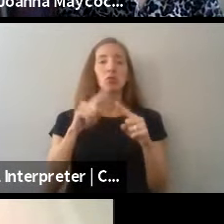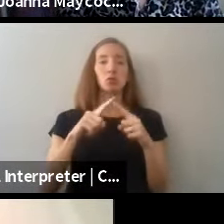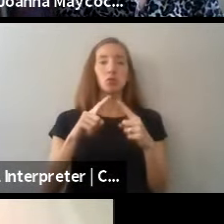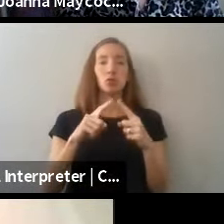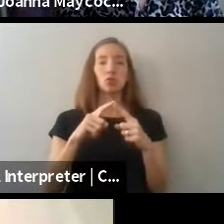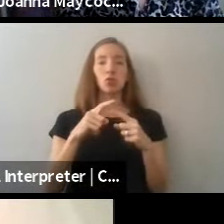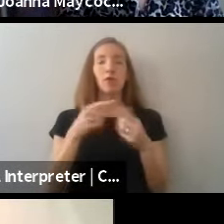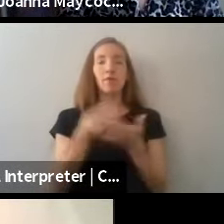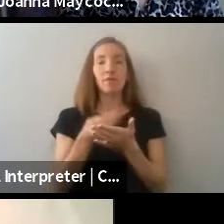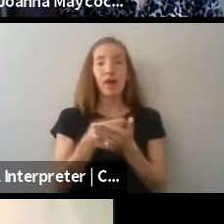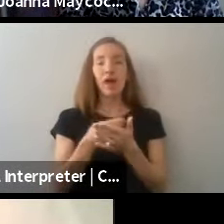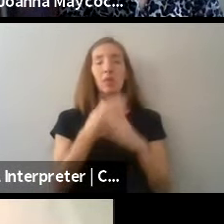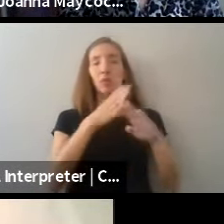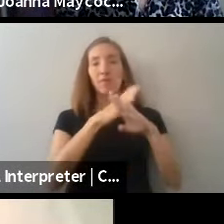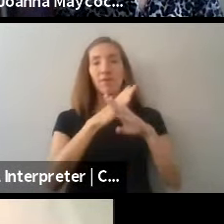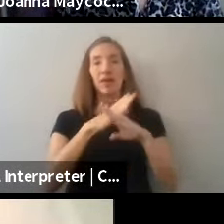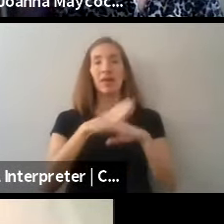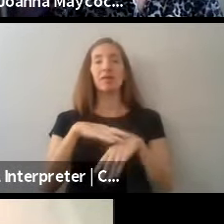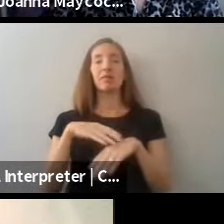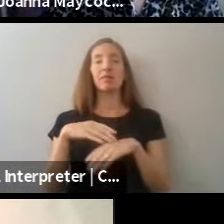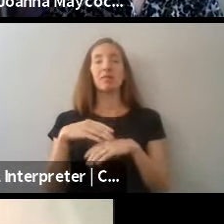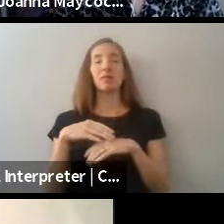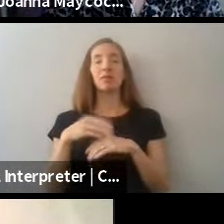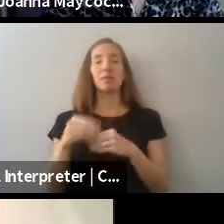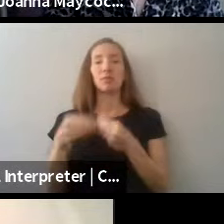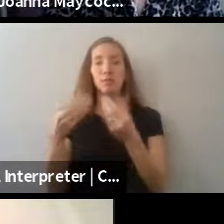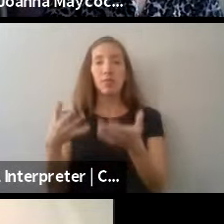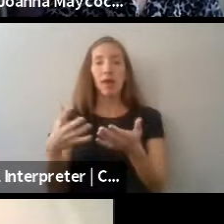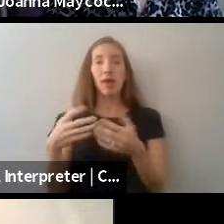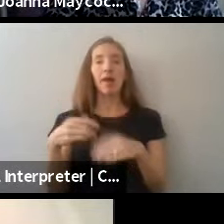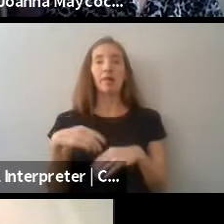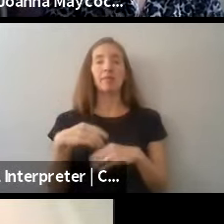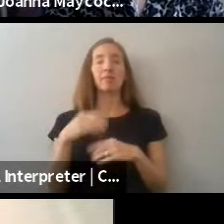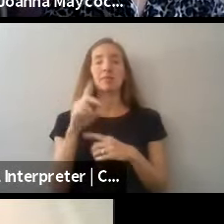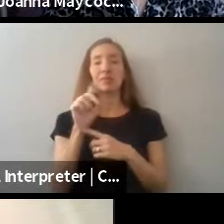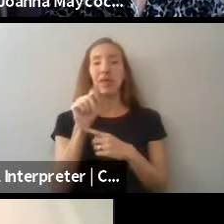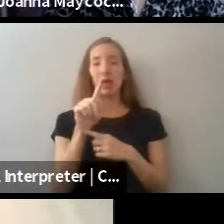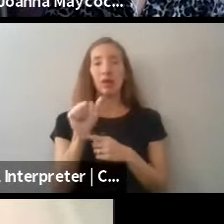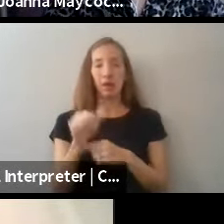survivor-centered approach is so critical. We are indeed in this